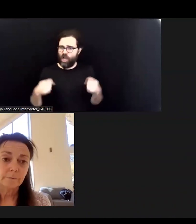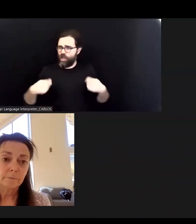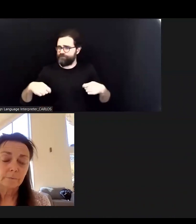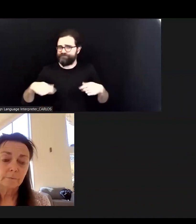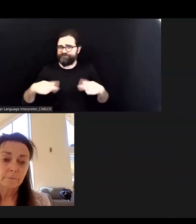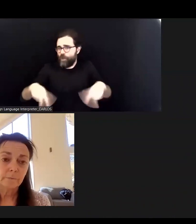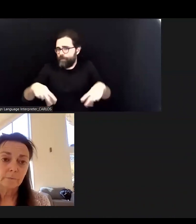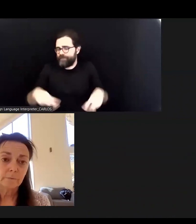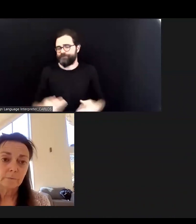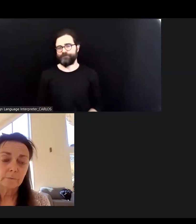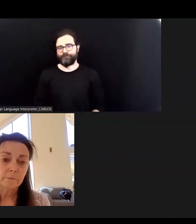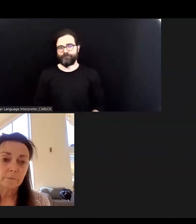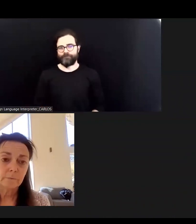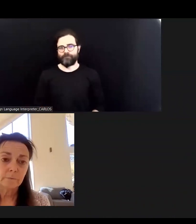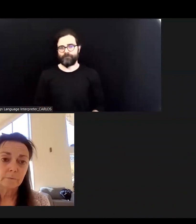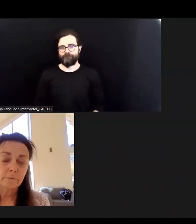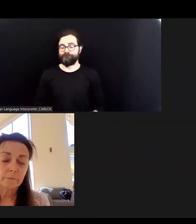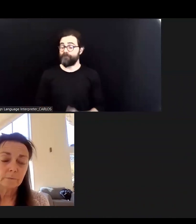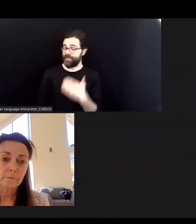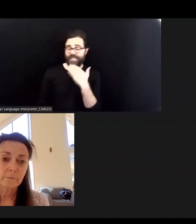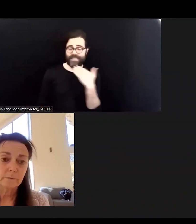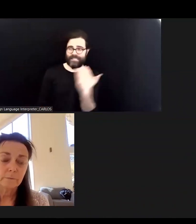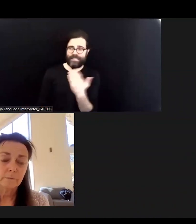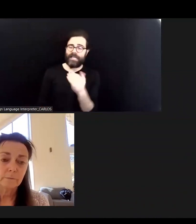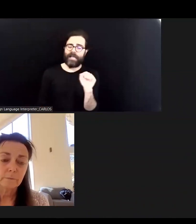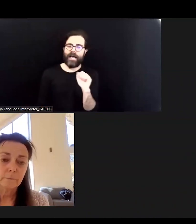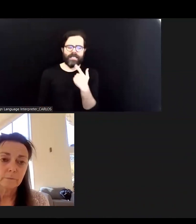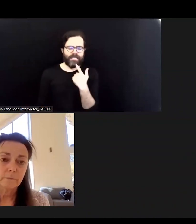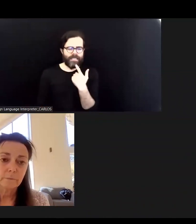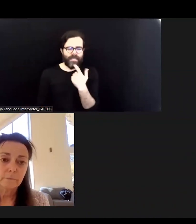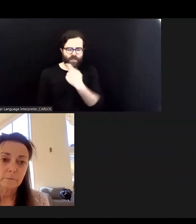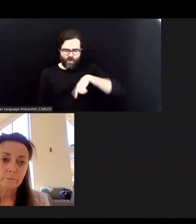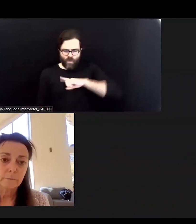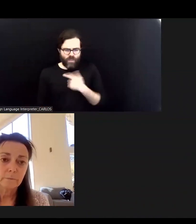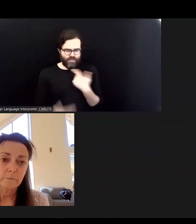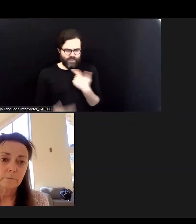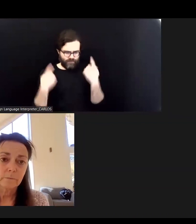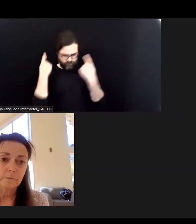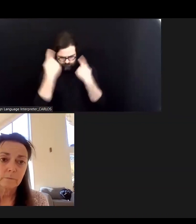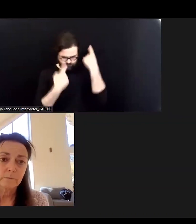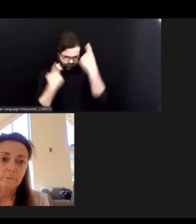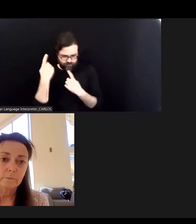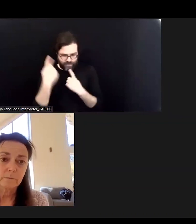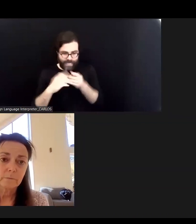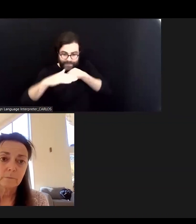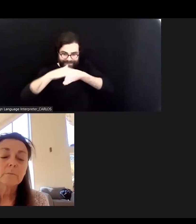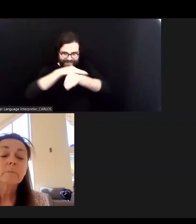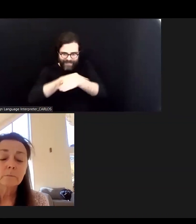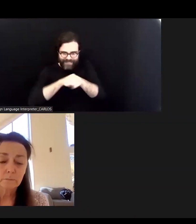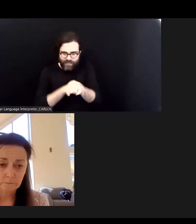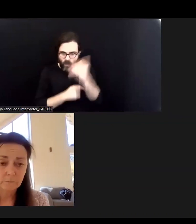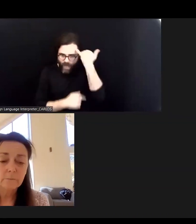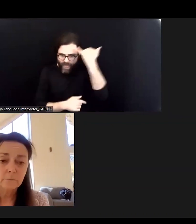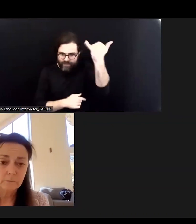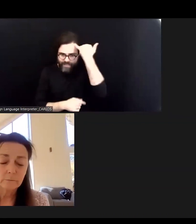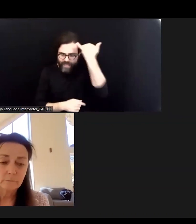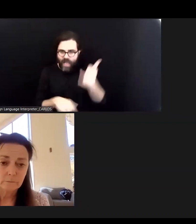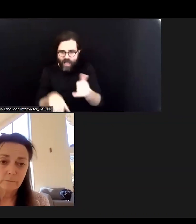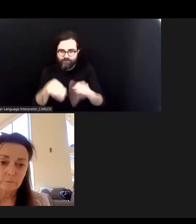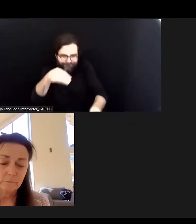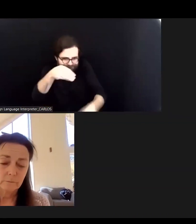really see a big need and also a lot of energy and money actually